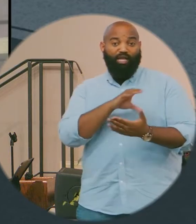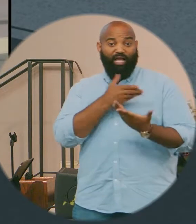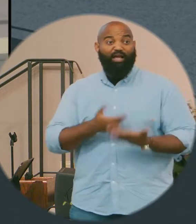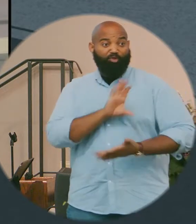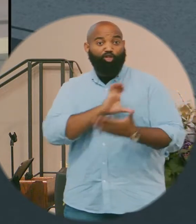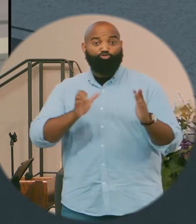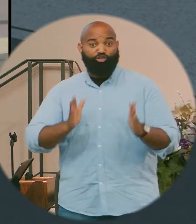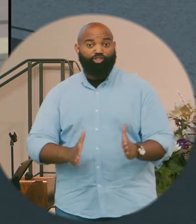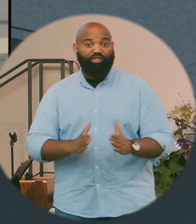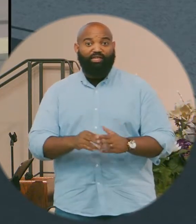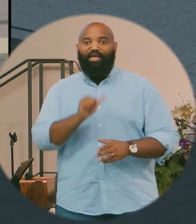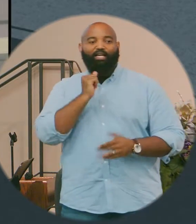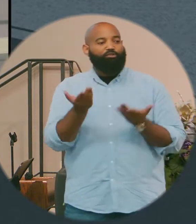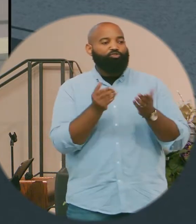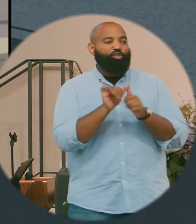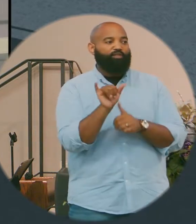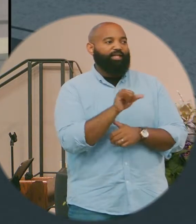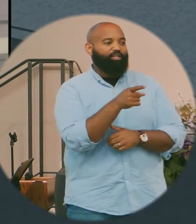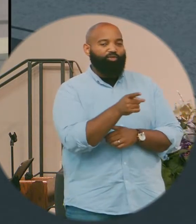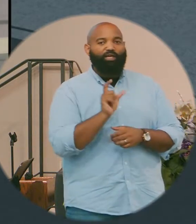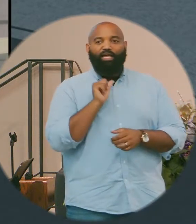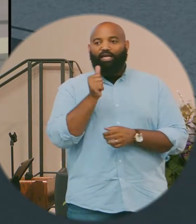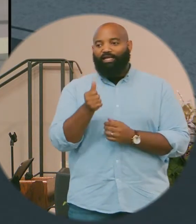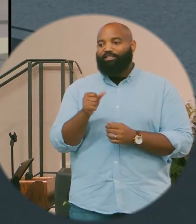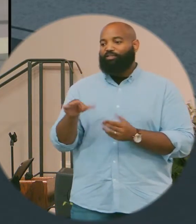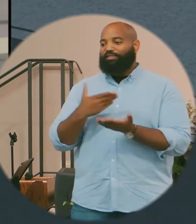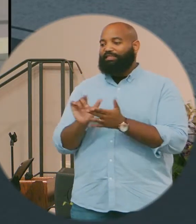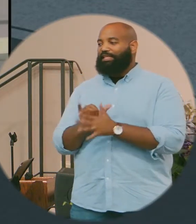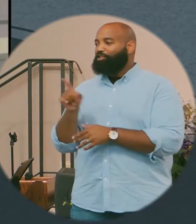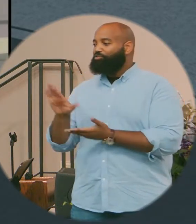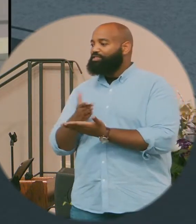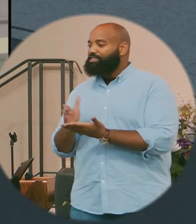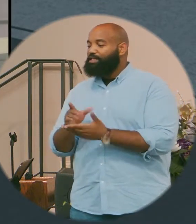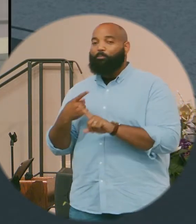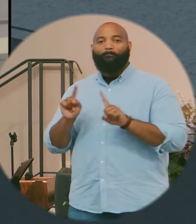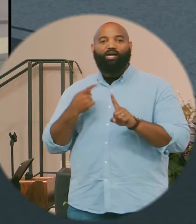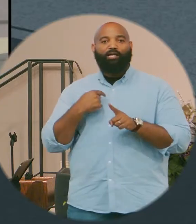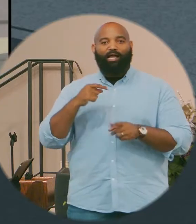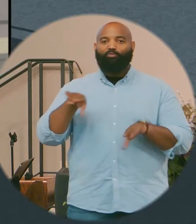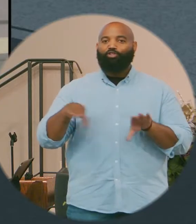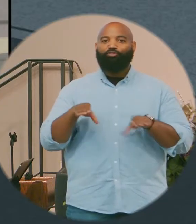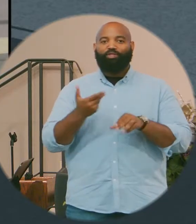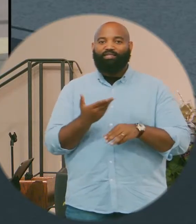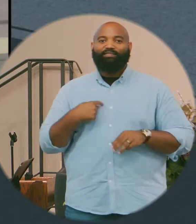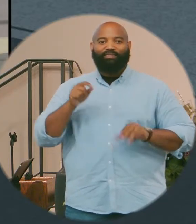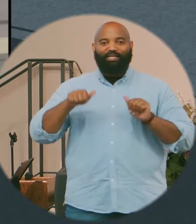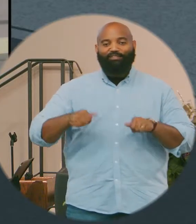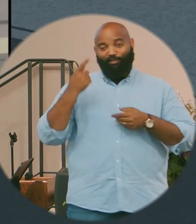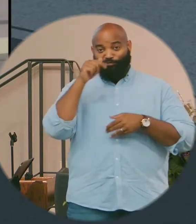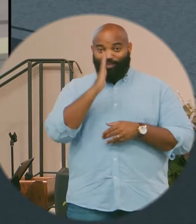to serve like you serve, and I may not be able to sing like you sing, but you best believe I'm going to open my mouth with